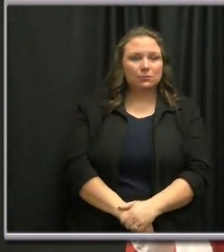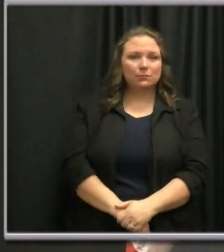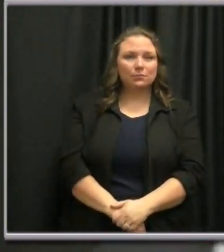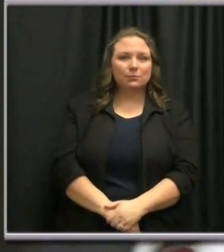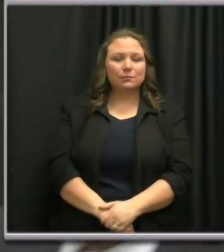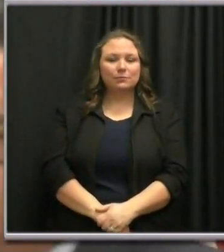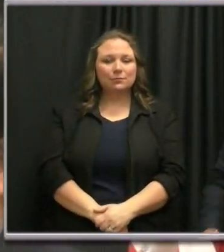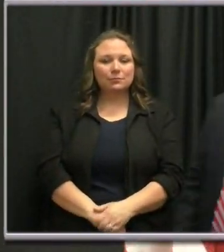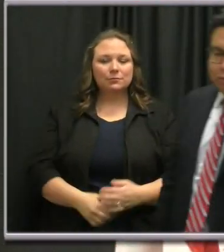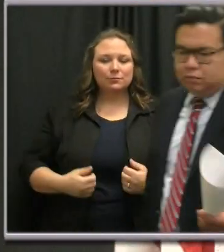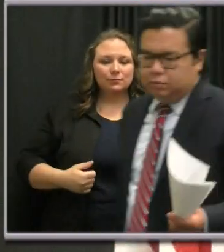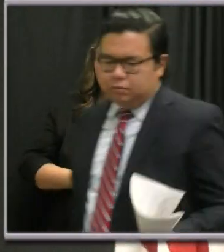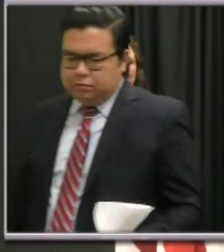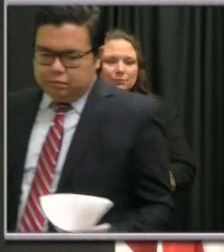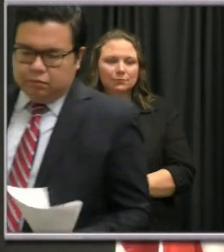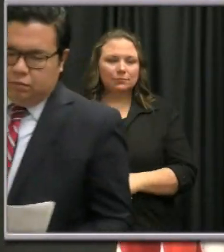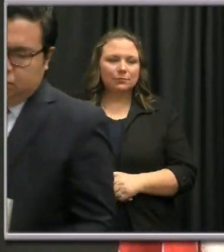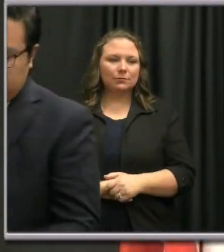Dr. Jahangir?